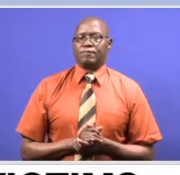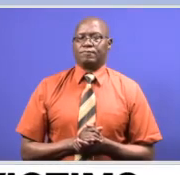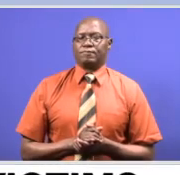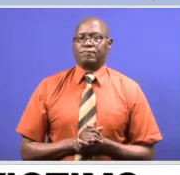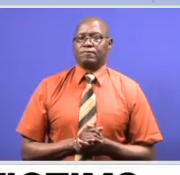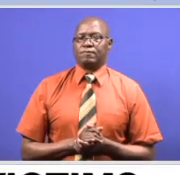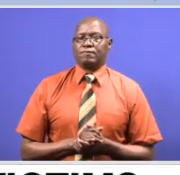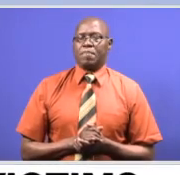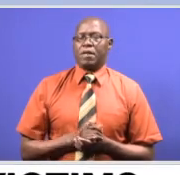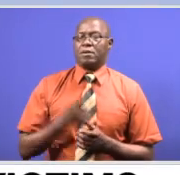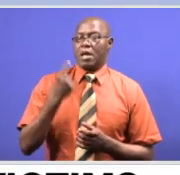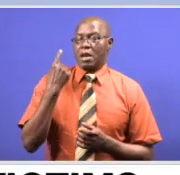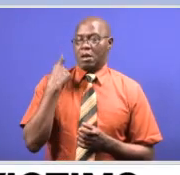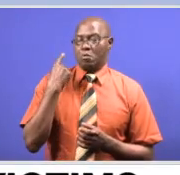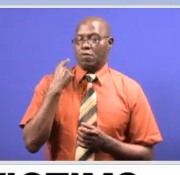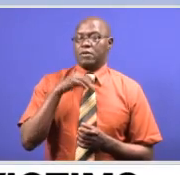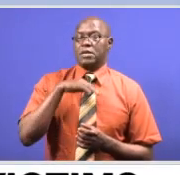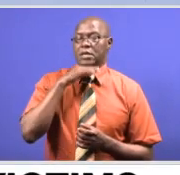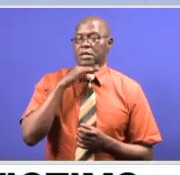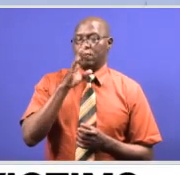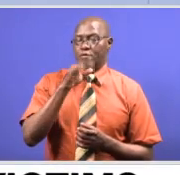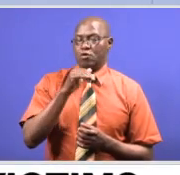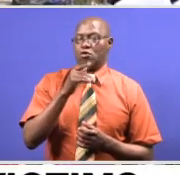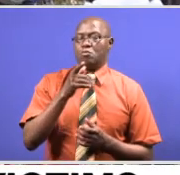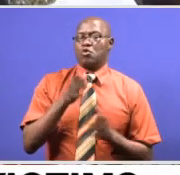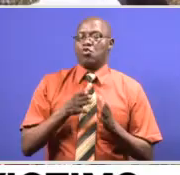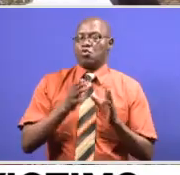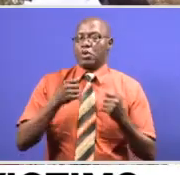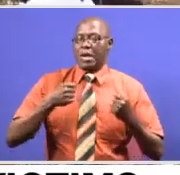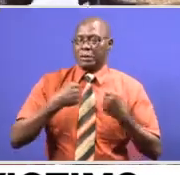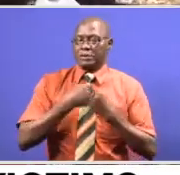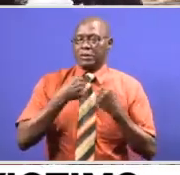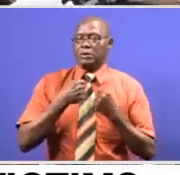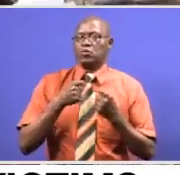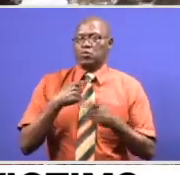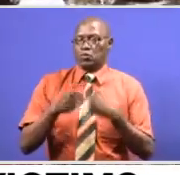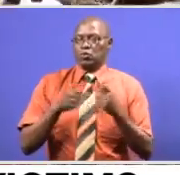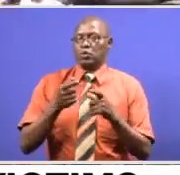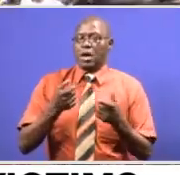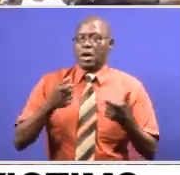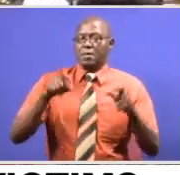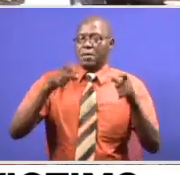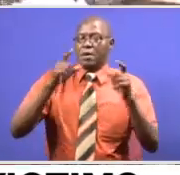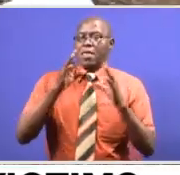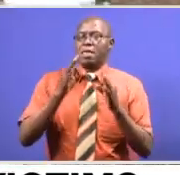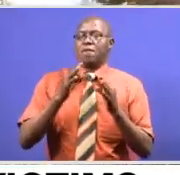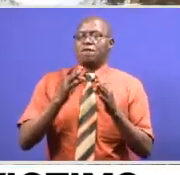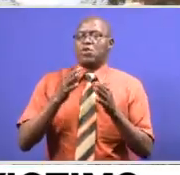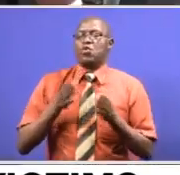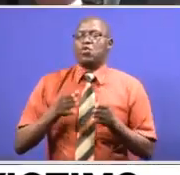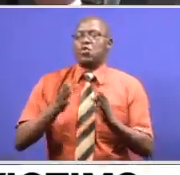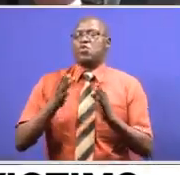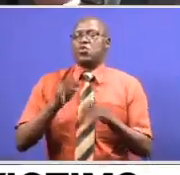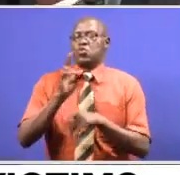The number of deaths as a result of road traffic crashes will continue increasing if road users do not adhere